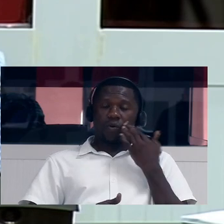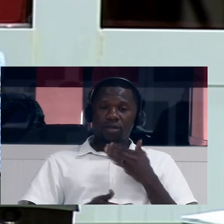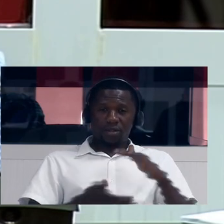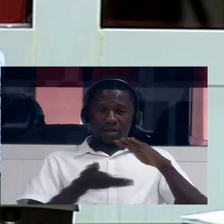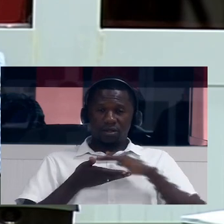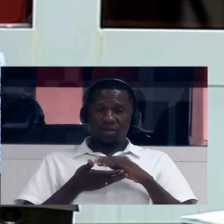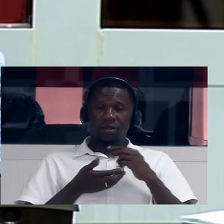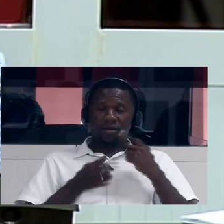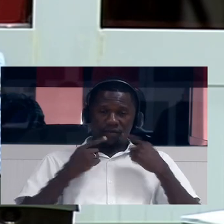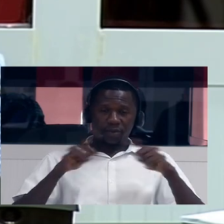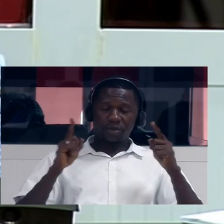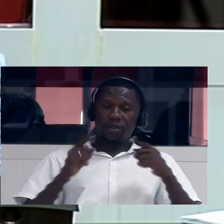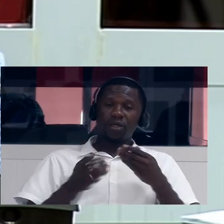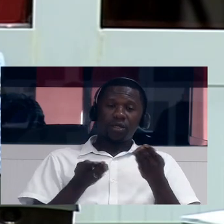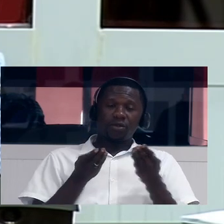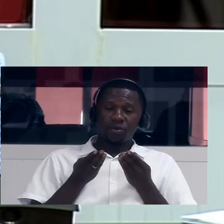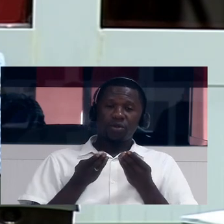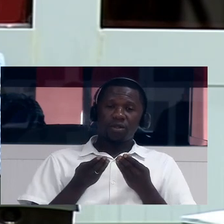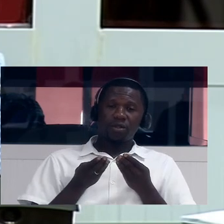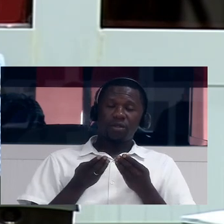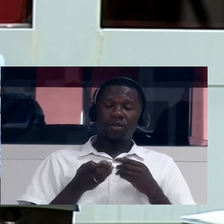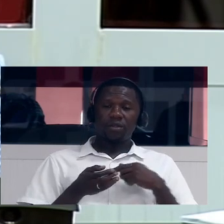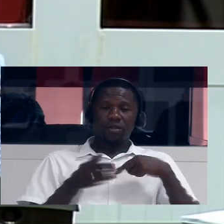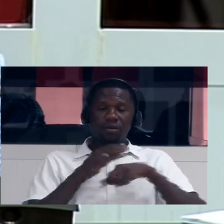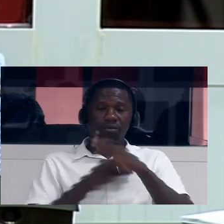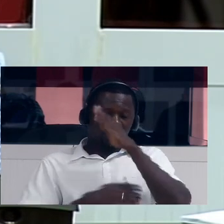a student in Brikama called Ibrahim